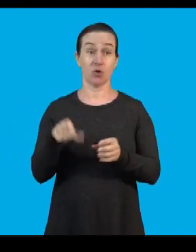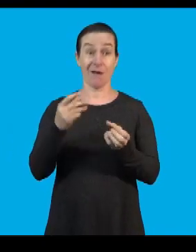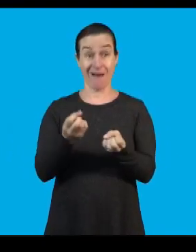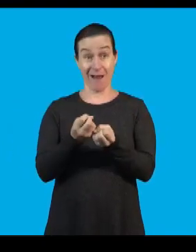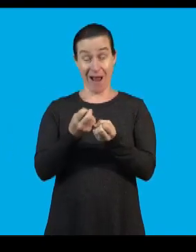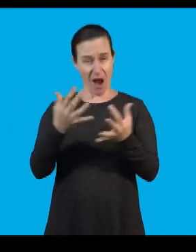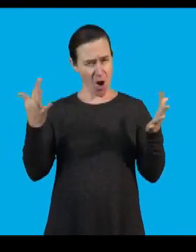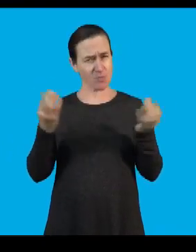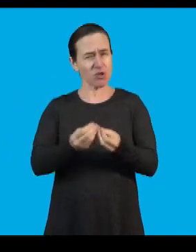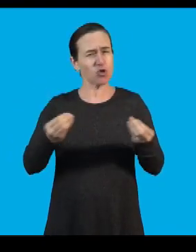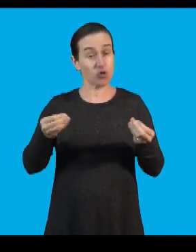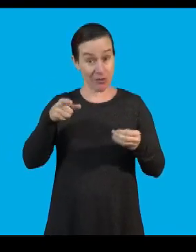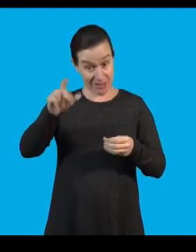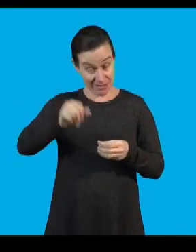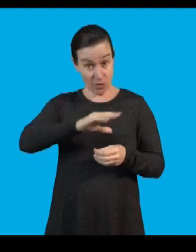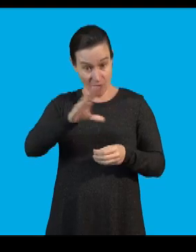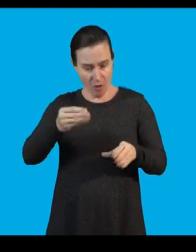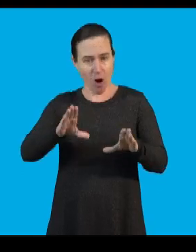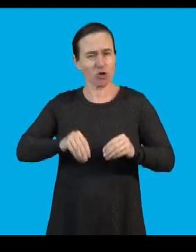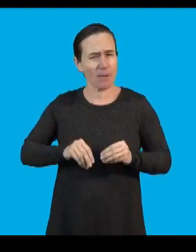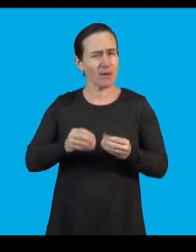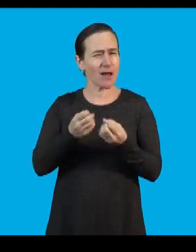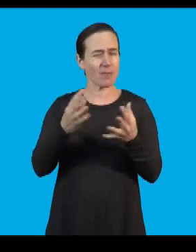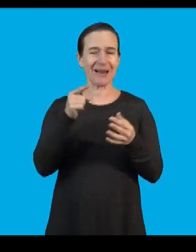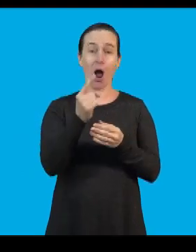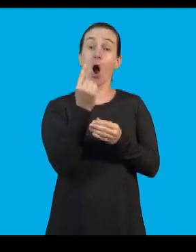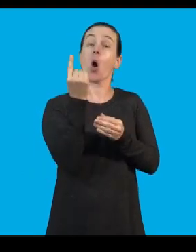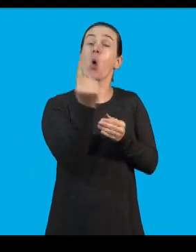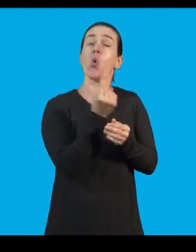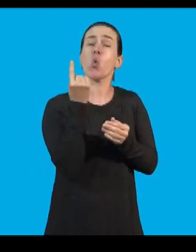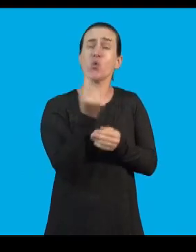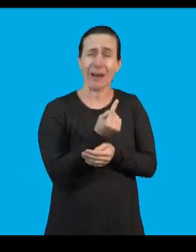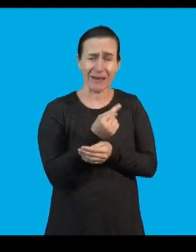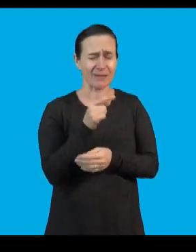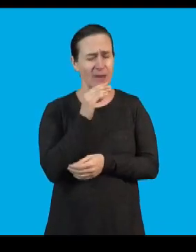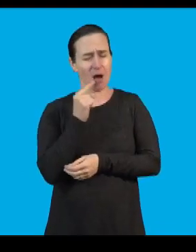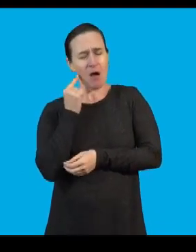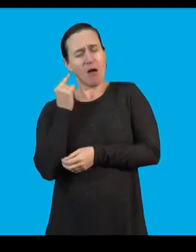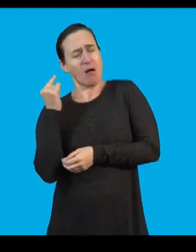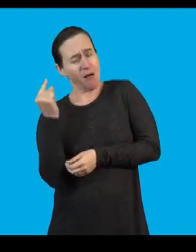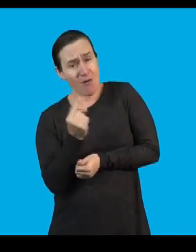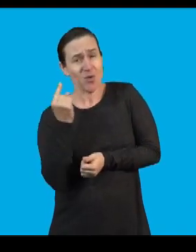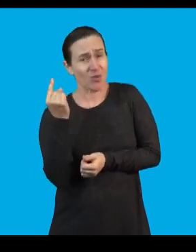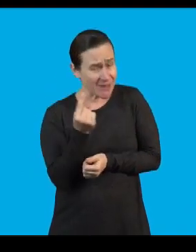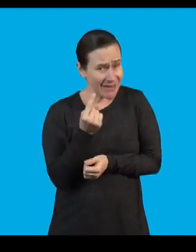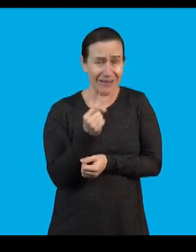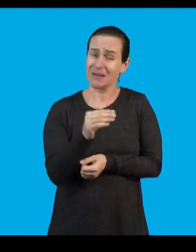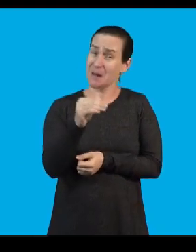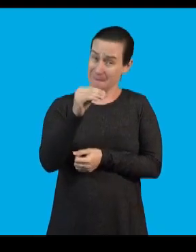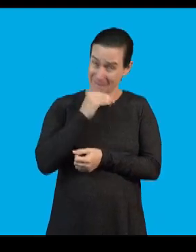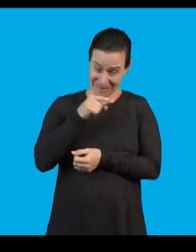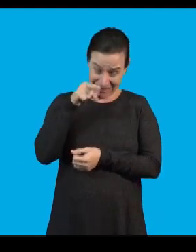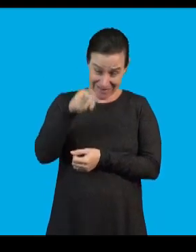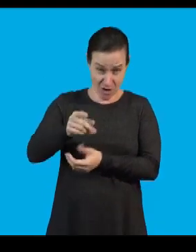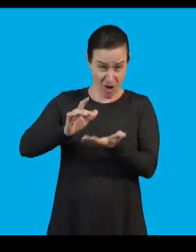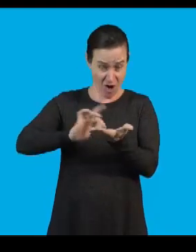large, or too small. So how many children are adopted in South Africa? What does the word